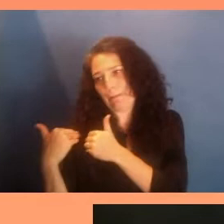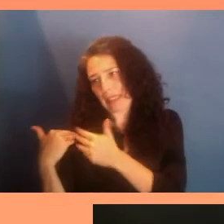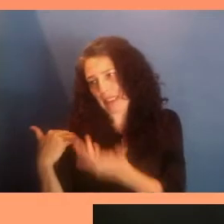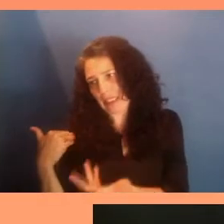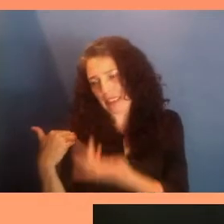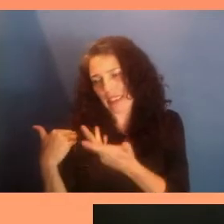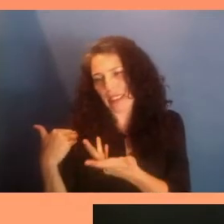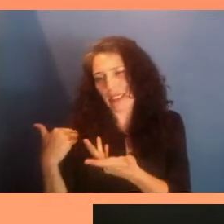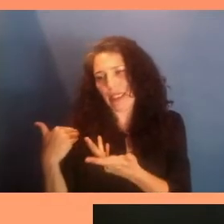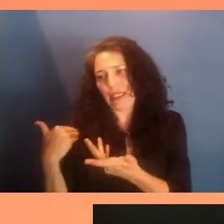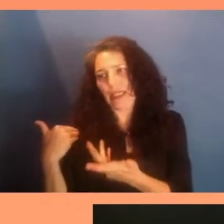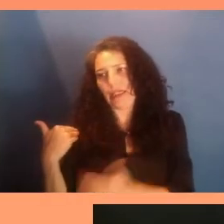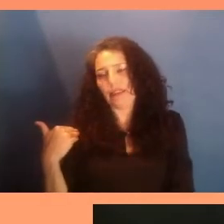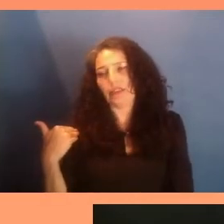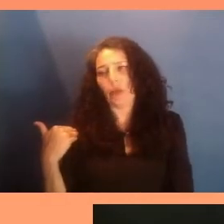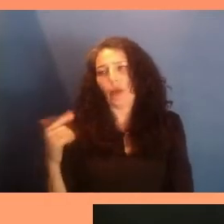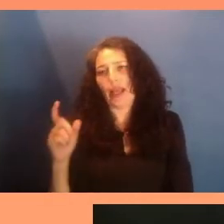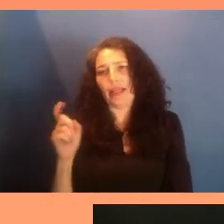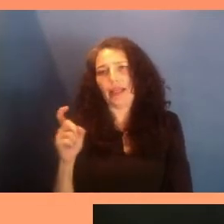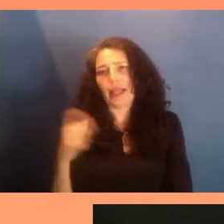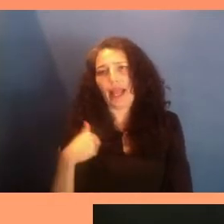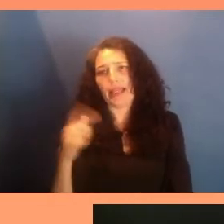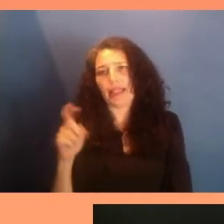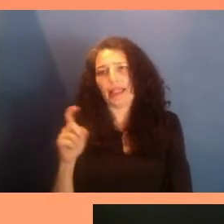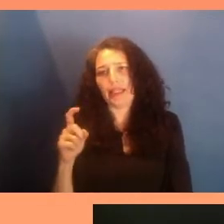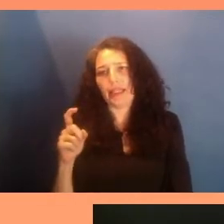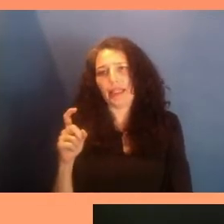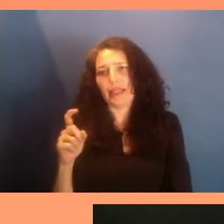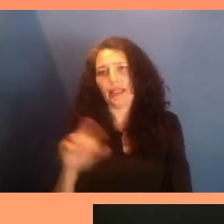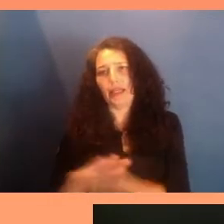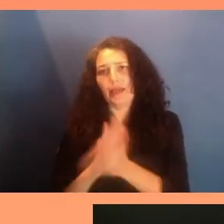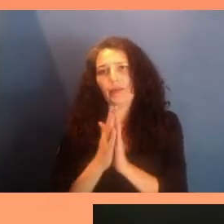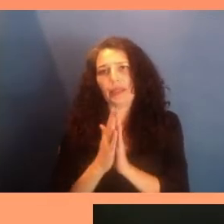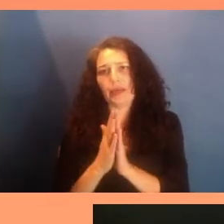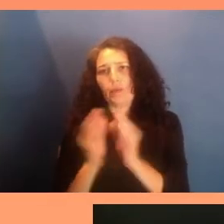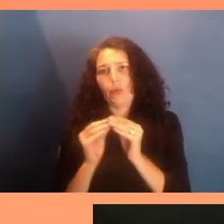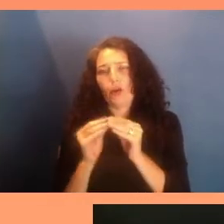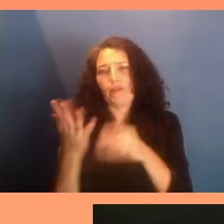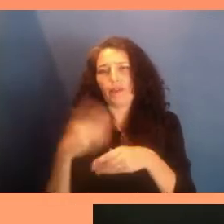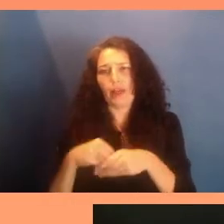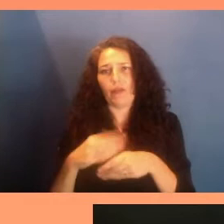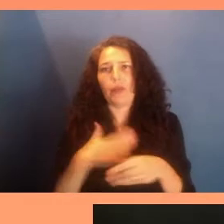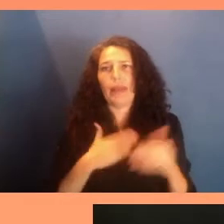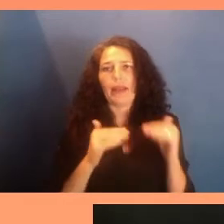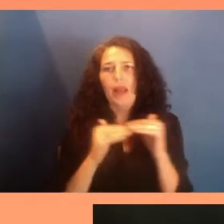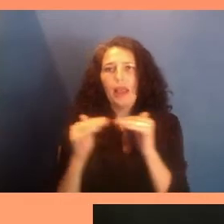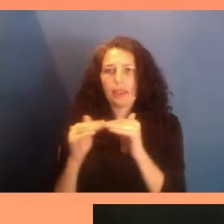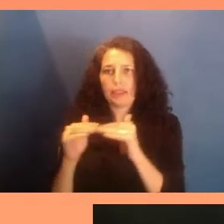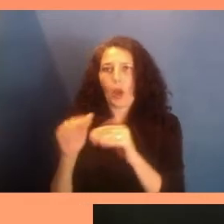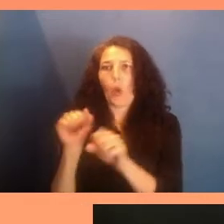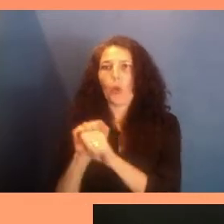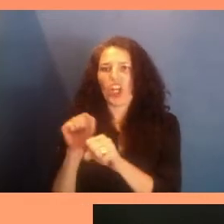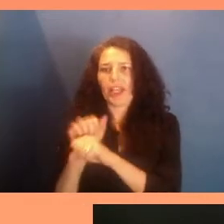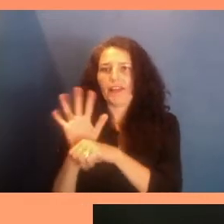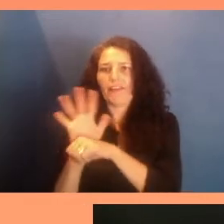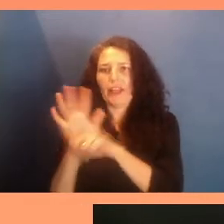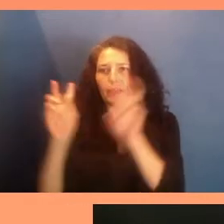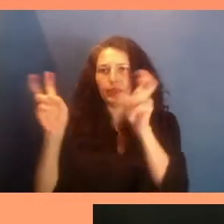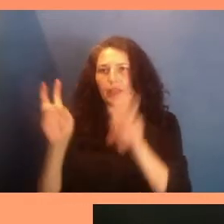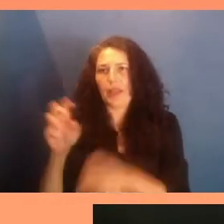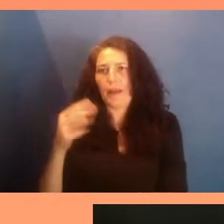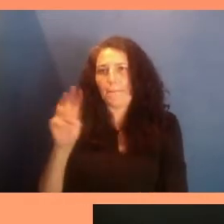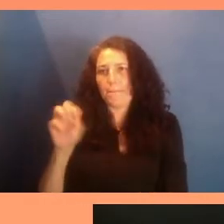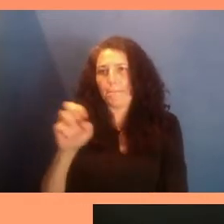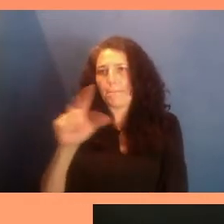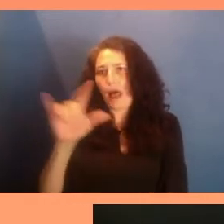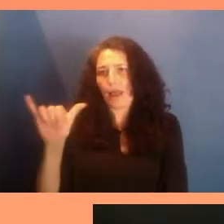involved with my colleagues at Working Films, Molly Murphy and Hannah Hearn, who are both a